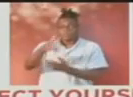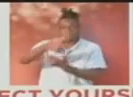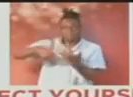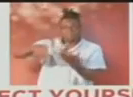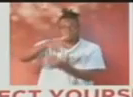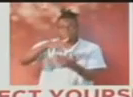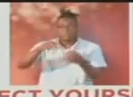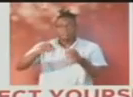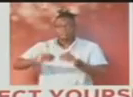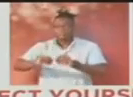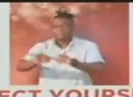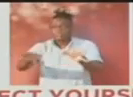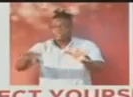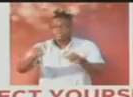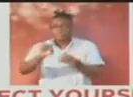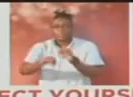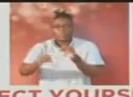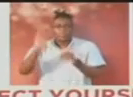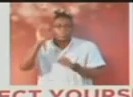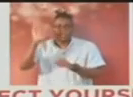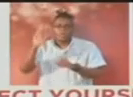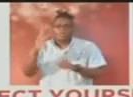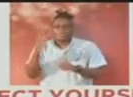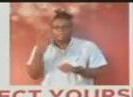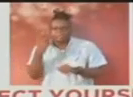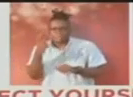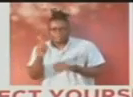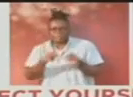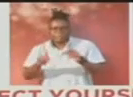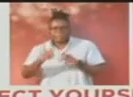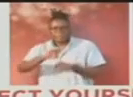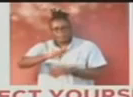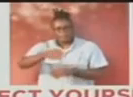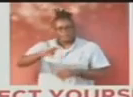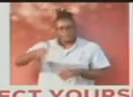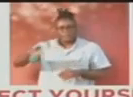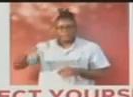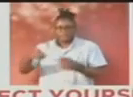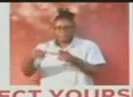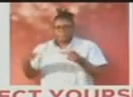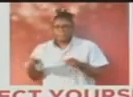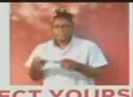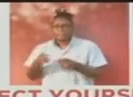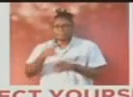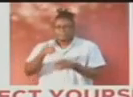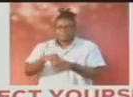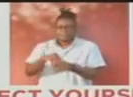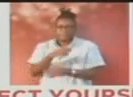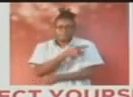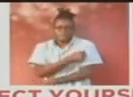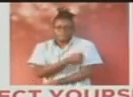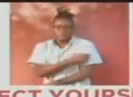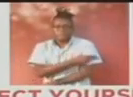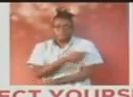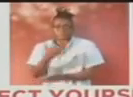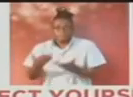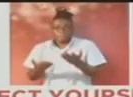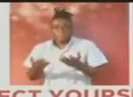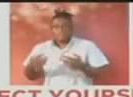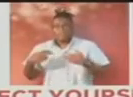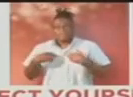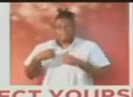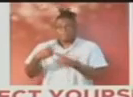people in various locations, including quite possibly within the hospital system, having been diagnosed as